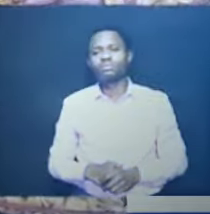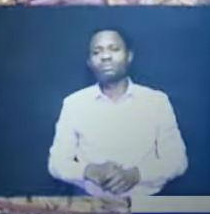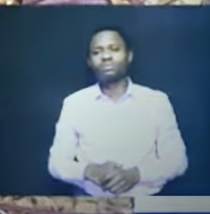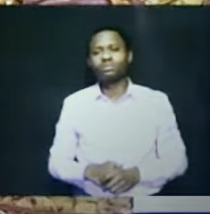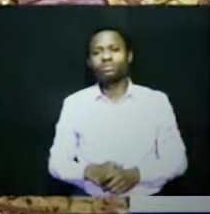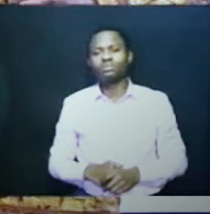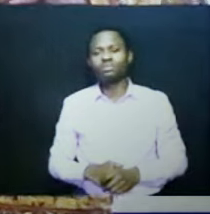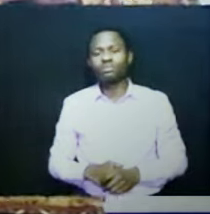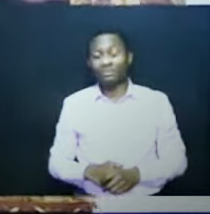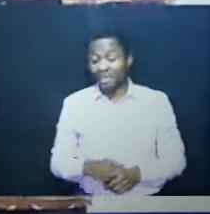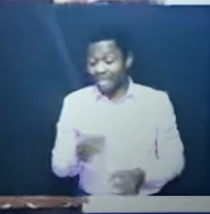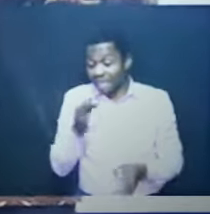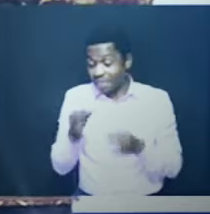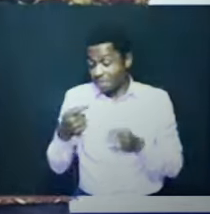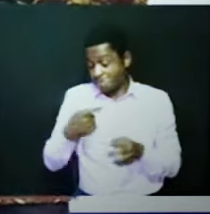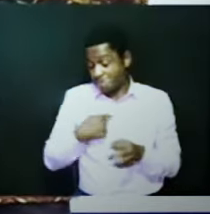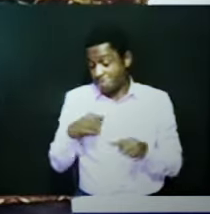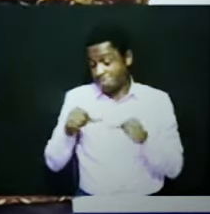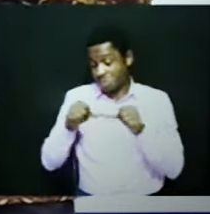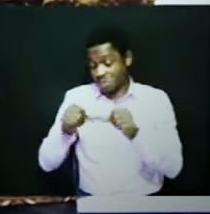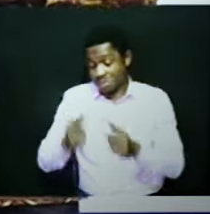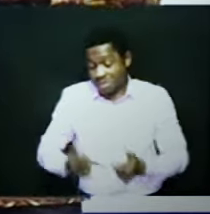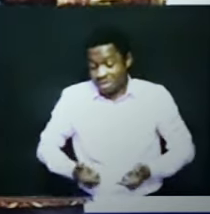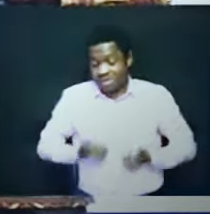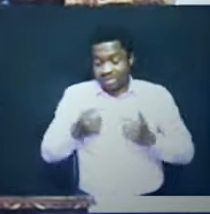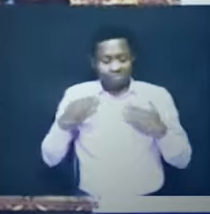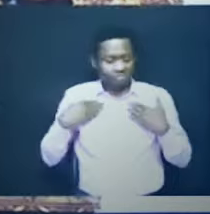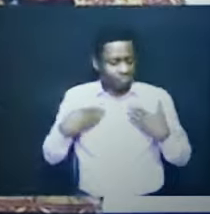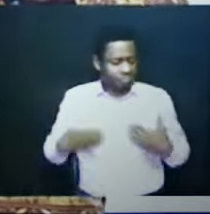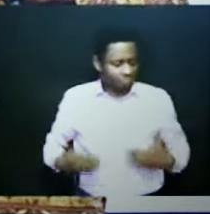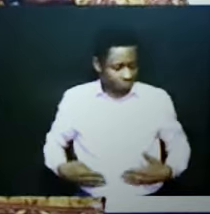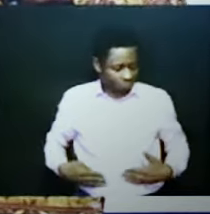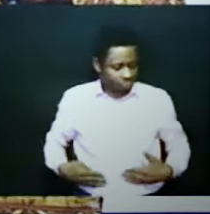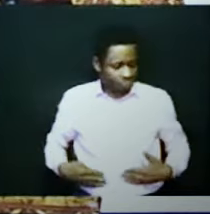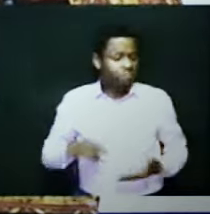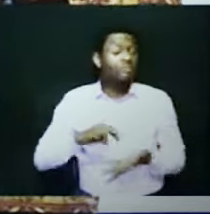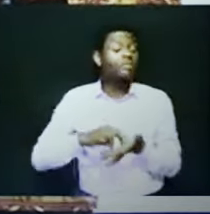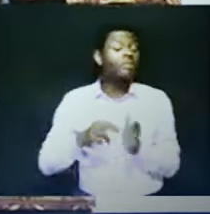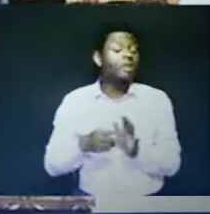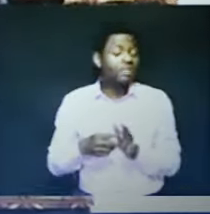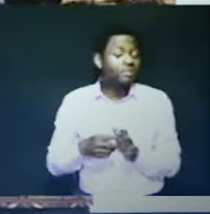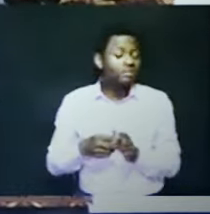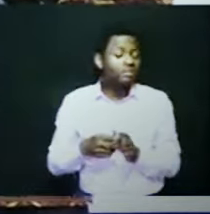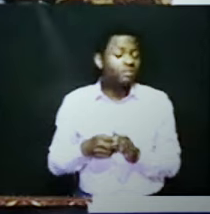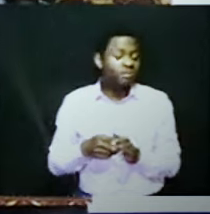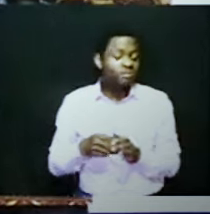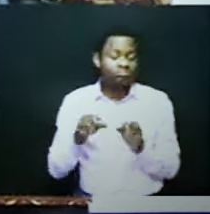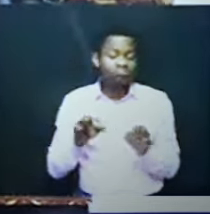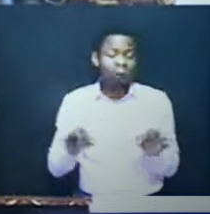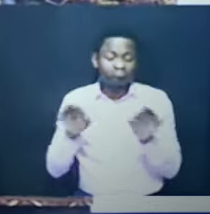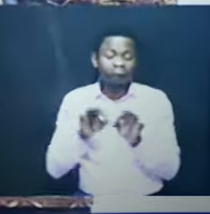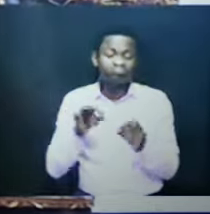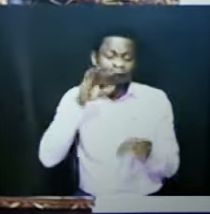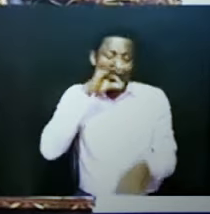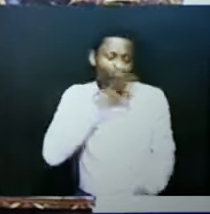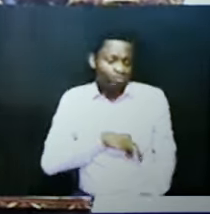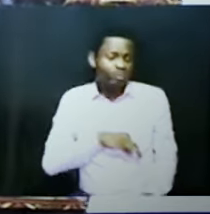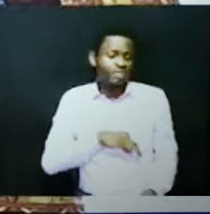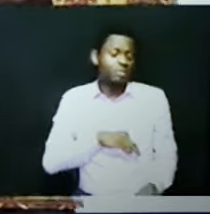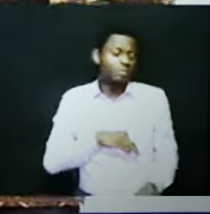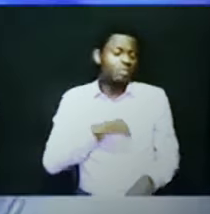on living in the body, this will mean fruitful labor for me.